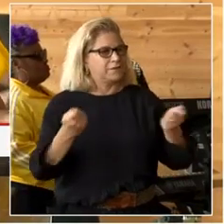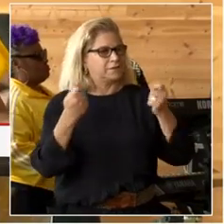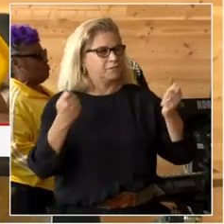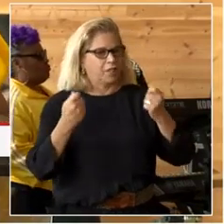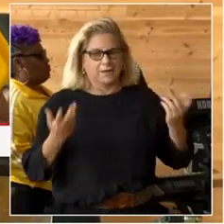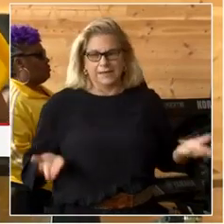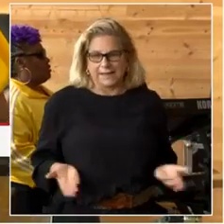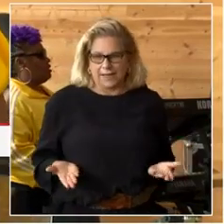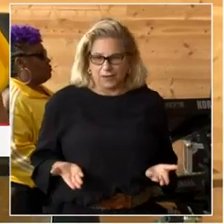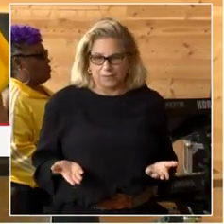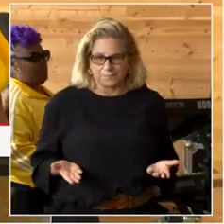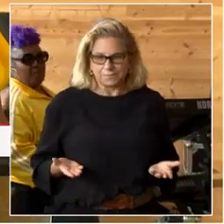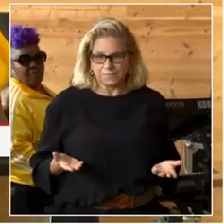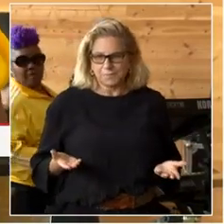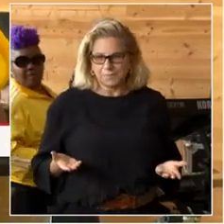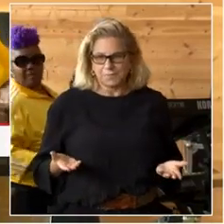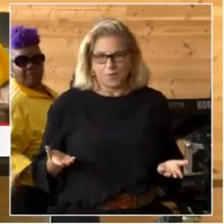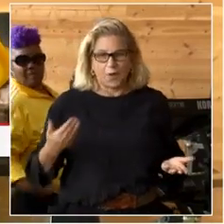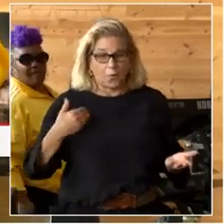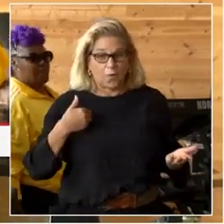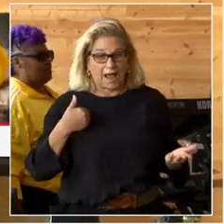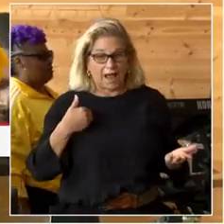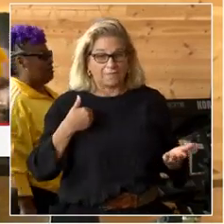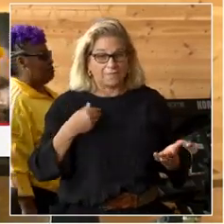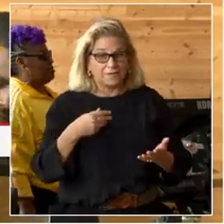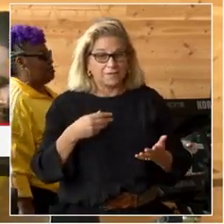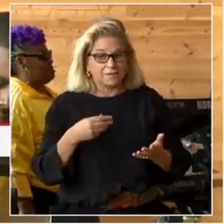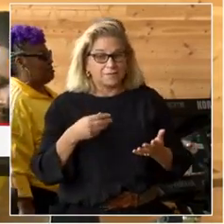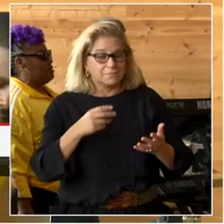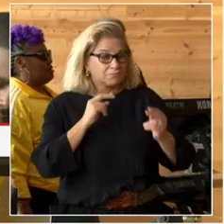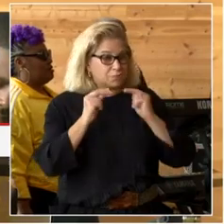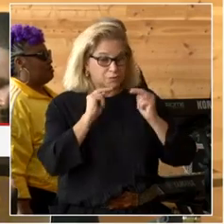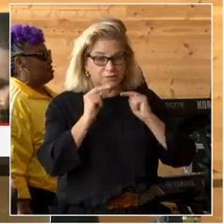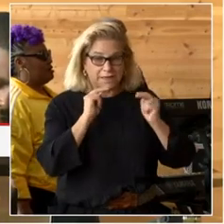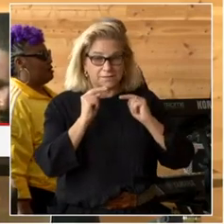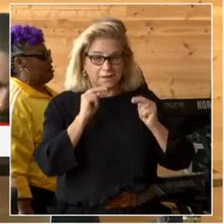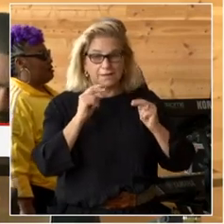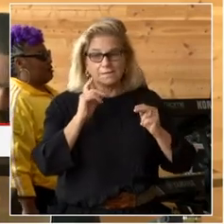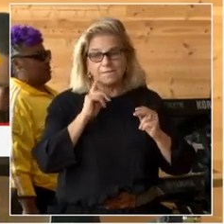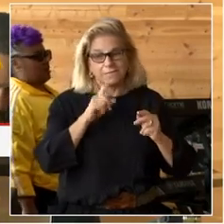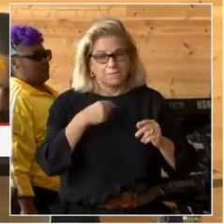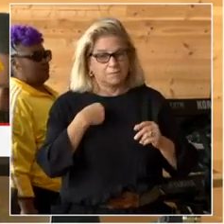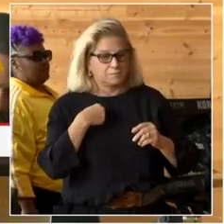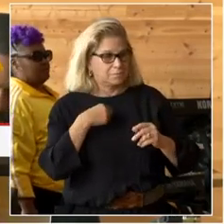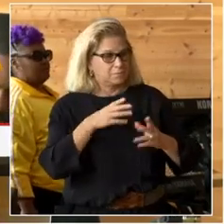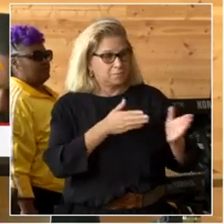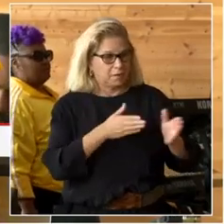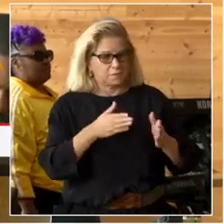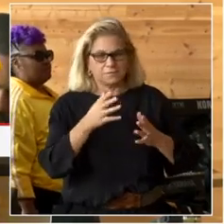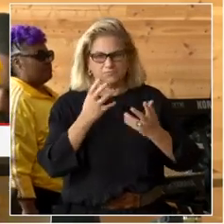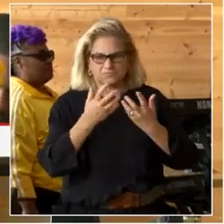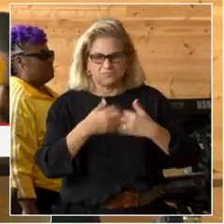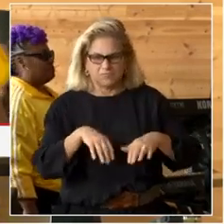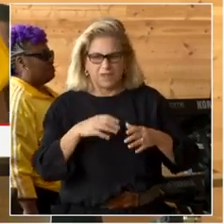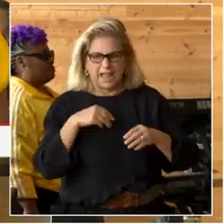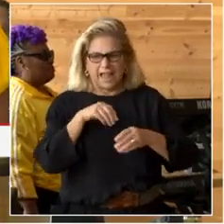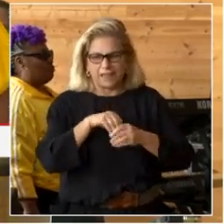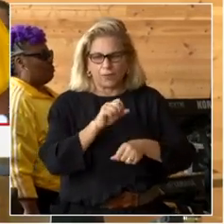have wage negotiation classes. Again, if I'm in the workforce, if I'm an entrepreneur and I'm contracting, how much should I